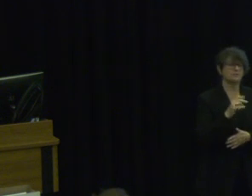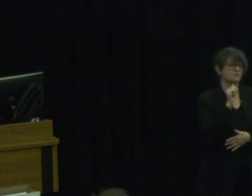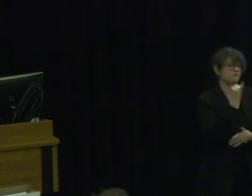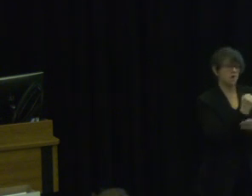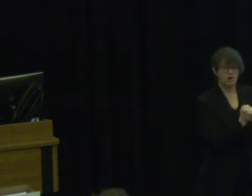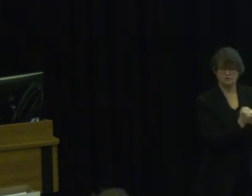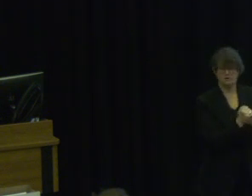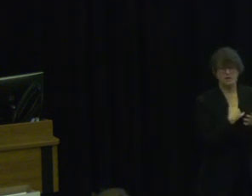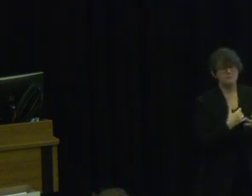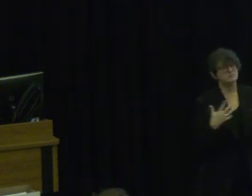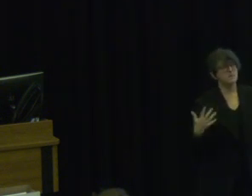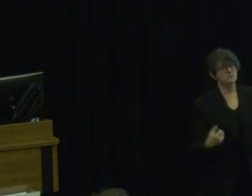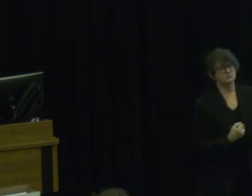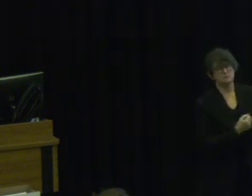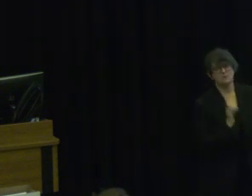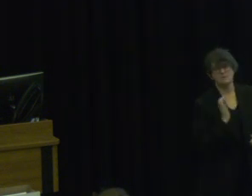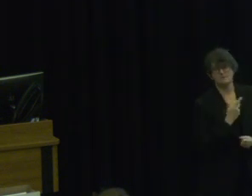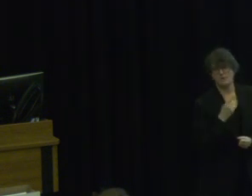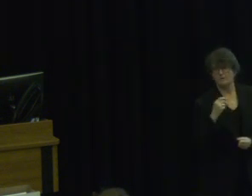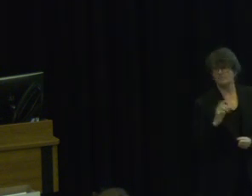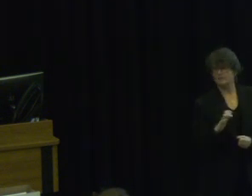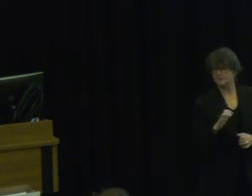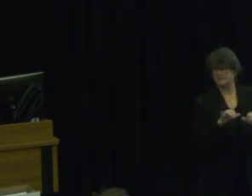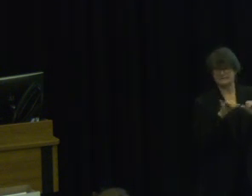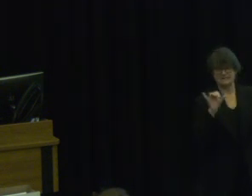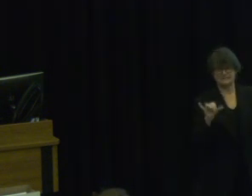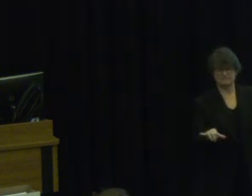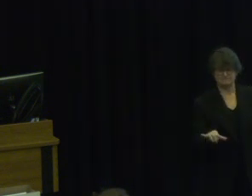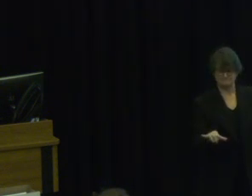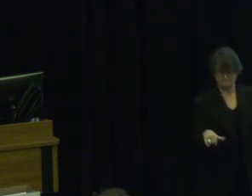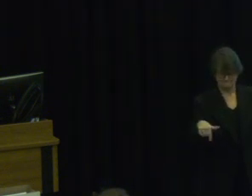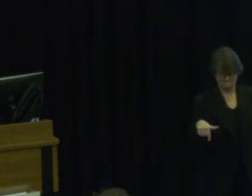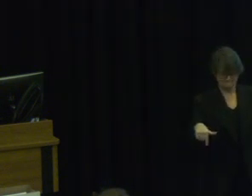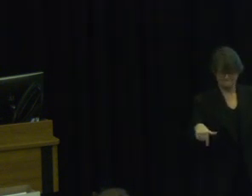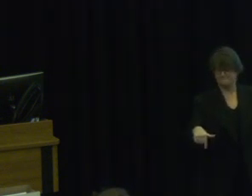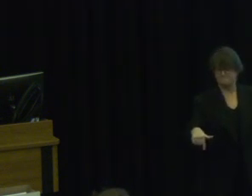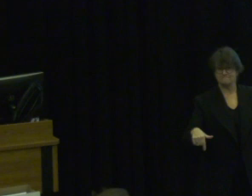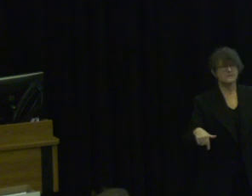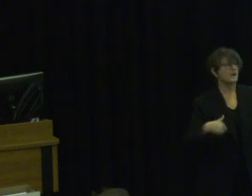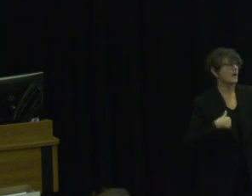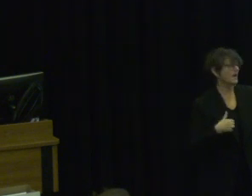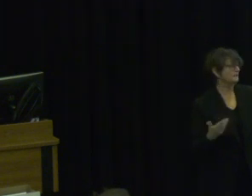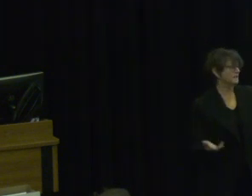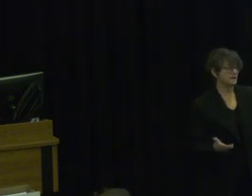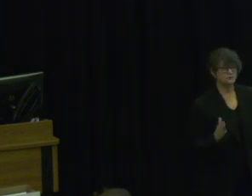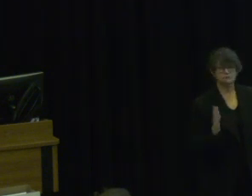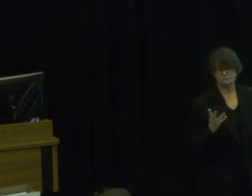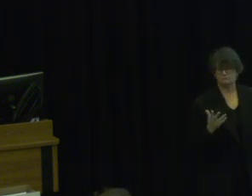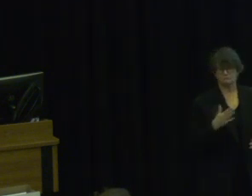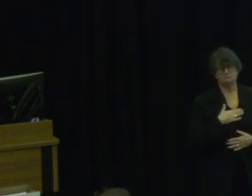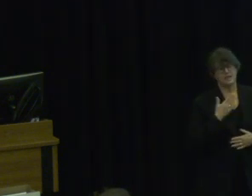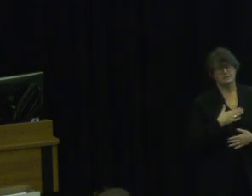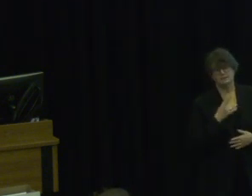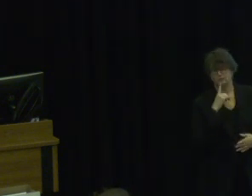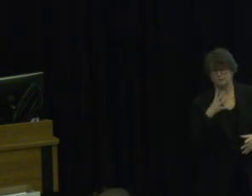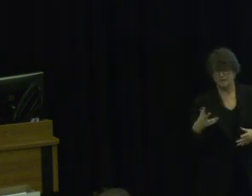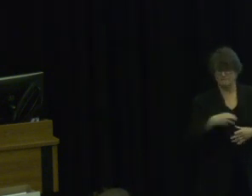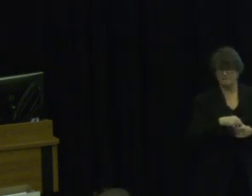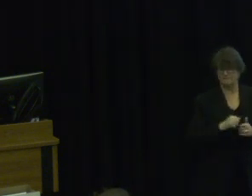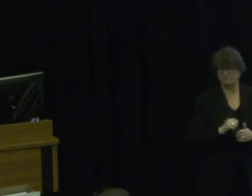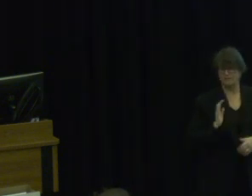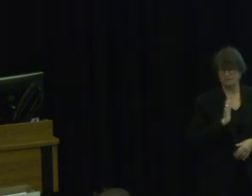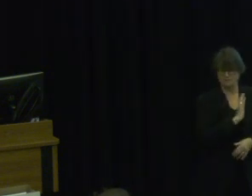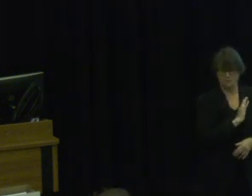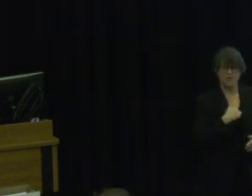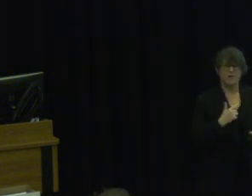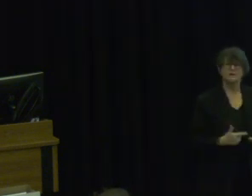huge supporter of our public system, and am really pleased to be both on this Board of Visitors and the Muskie School Board of Visitors. I live in Lewiston,